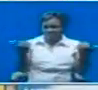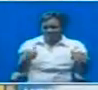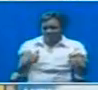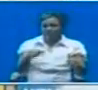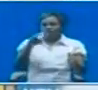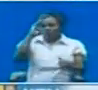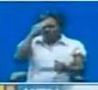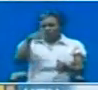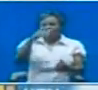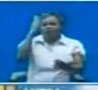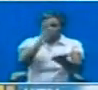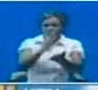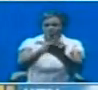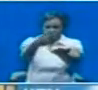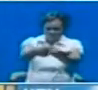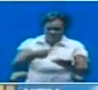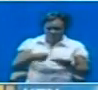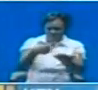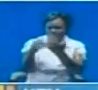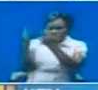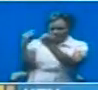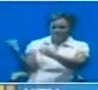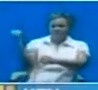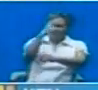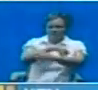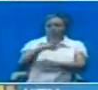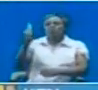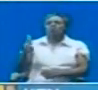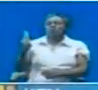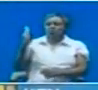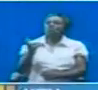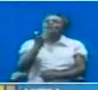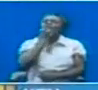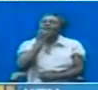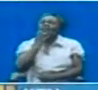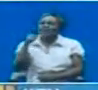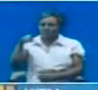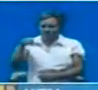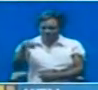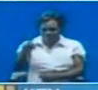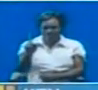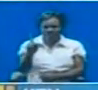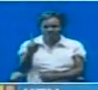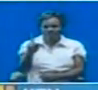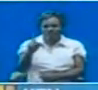no doubt be a subject of discussion in coming days as Uhuru Muigai Kenyatta faces judges